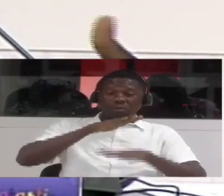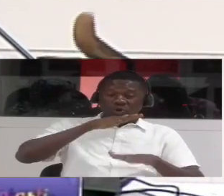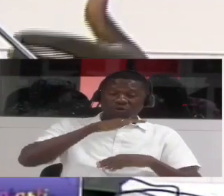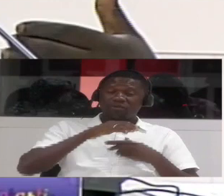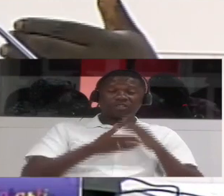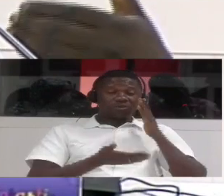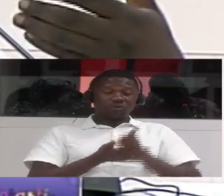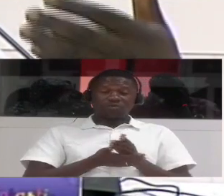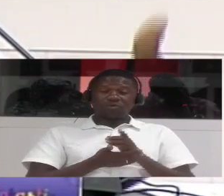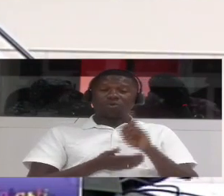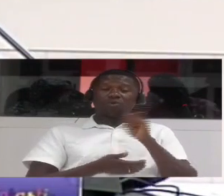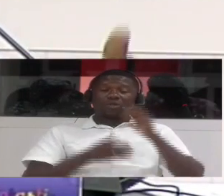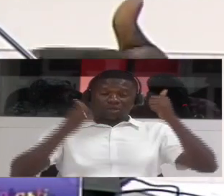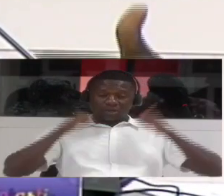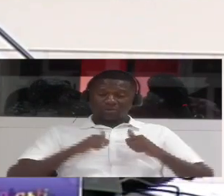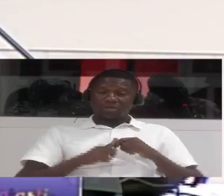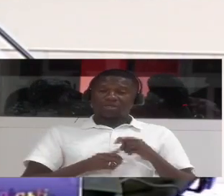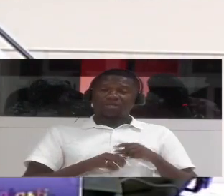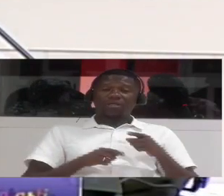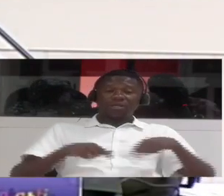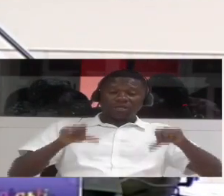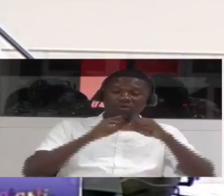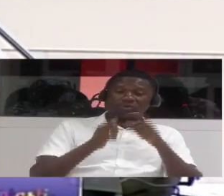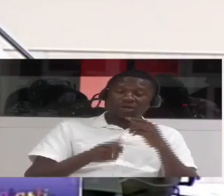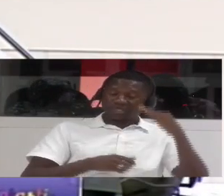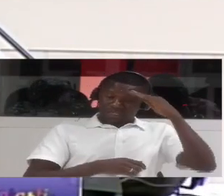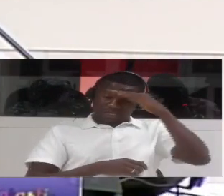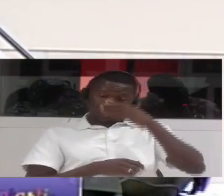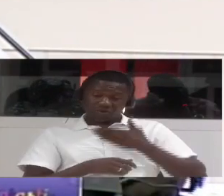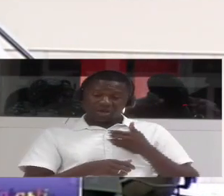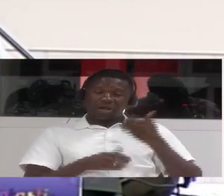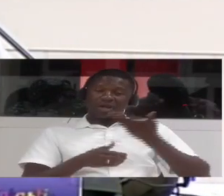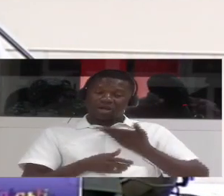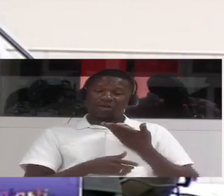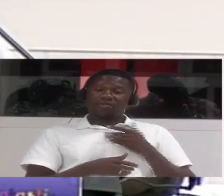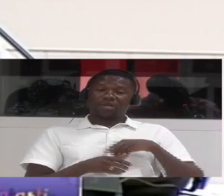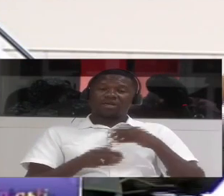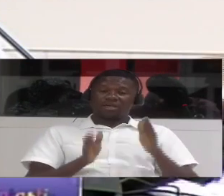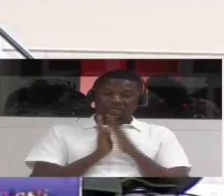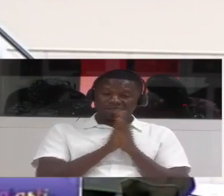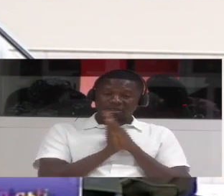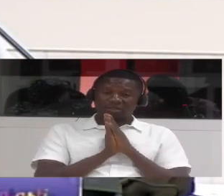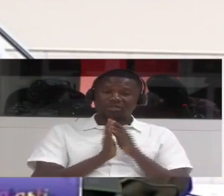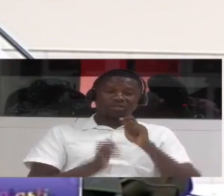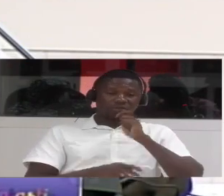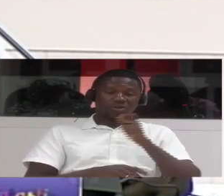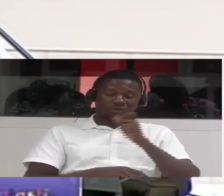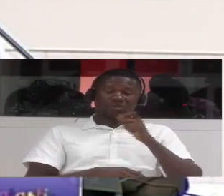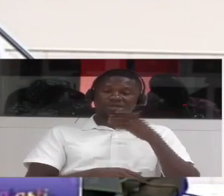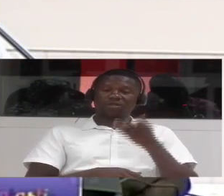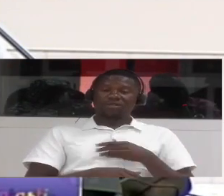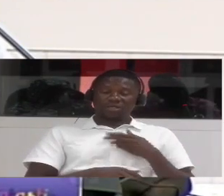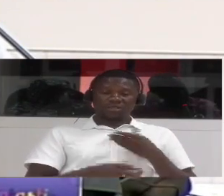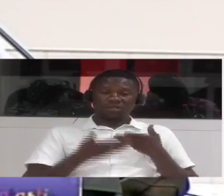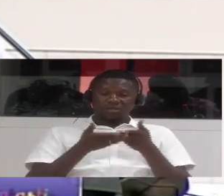happened in cases where crimes were committed against journalists. So that is essentially